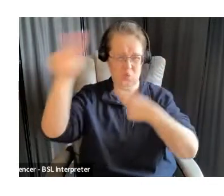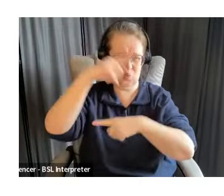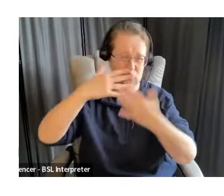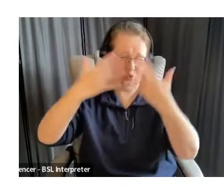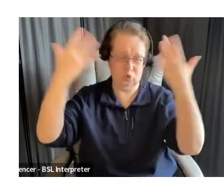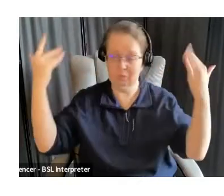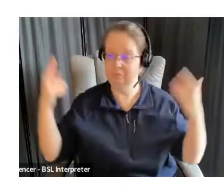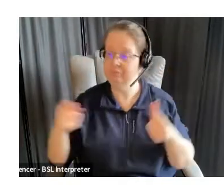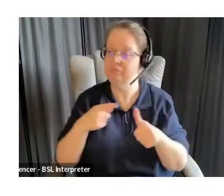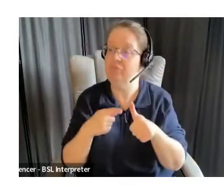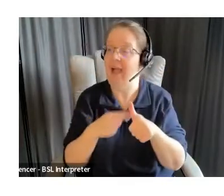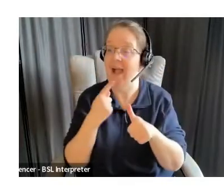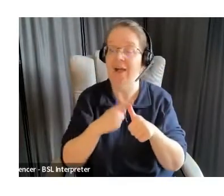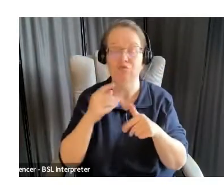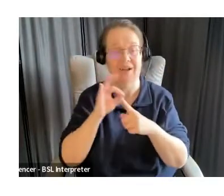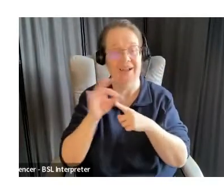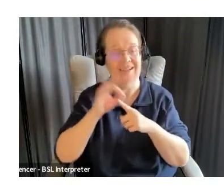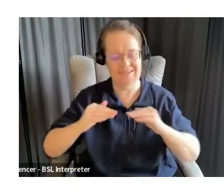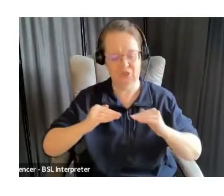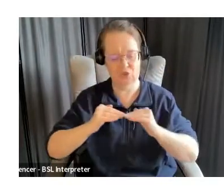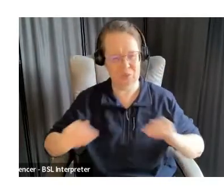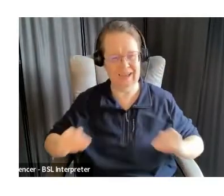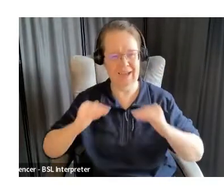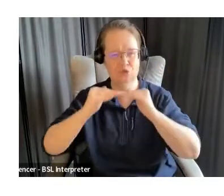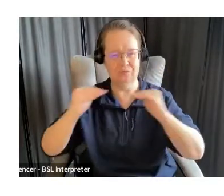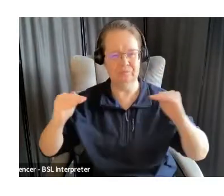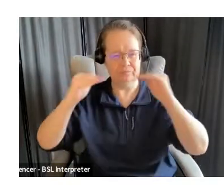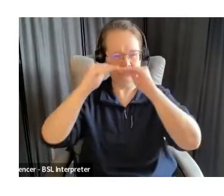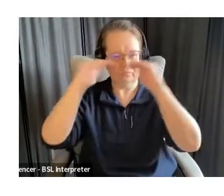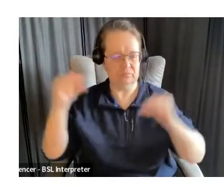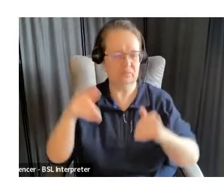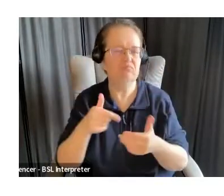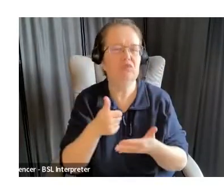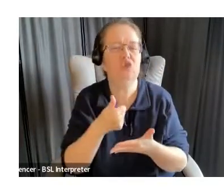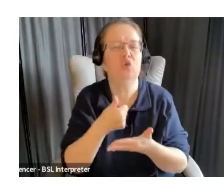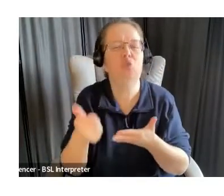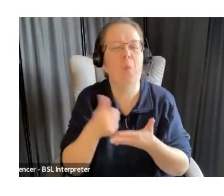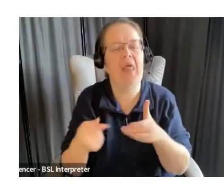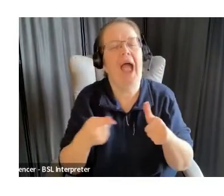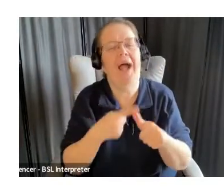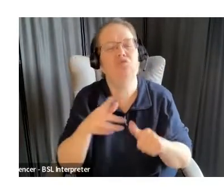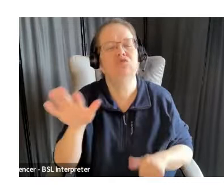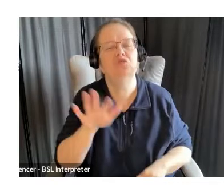average interview stages. How many interview stages are there typically, do you think?